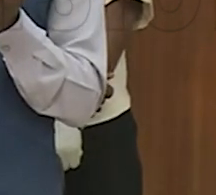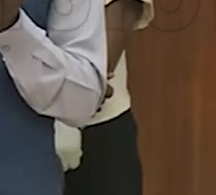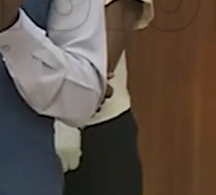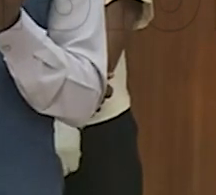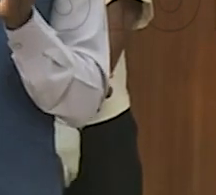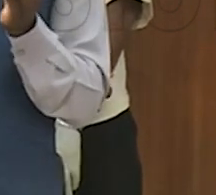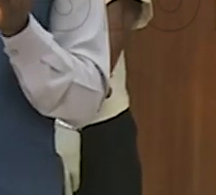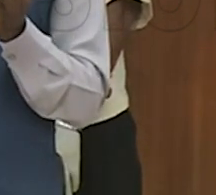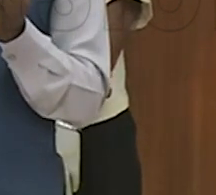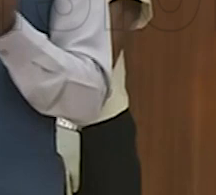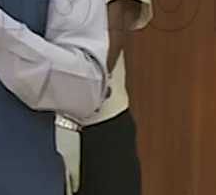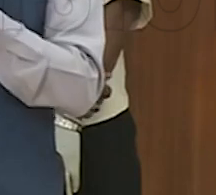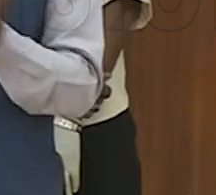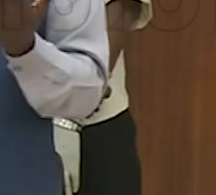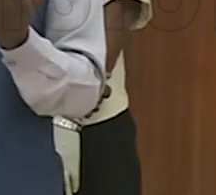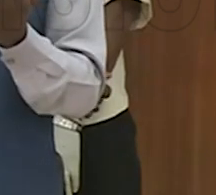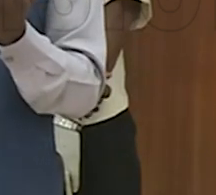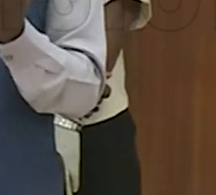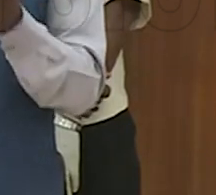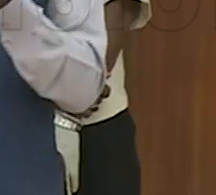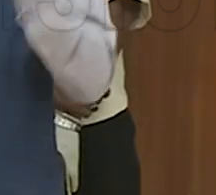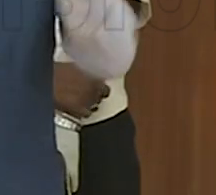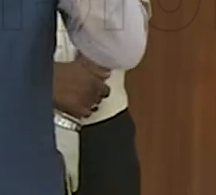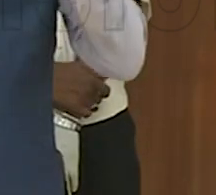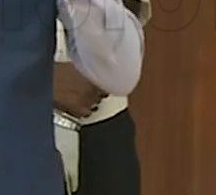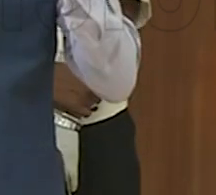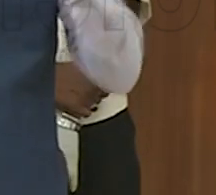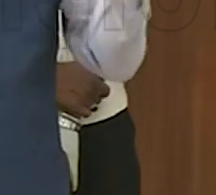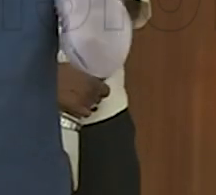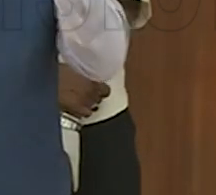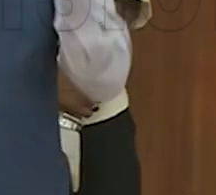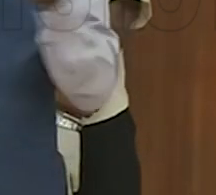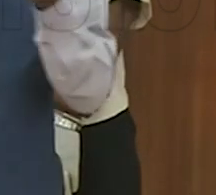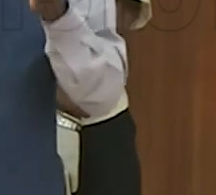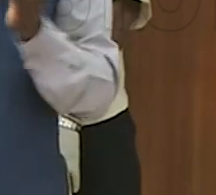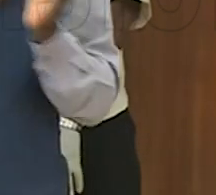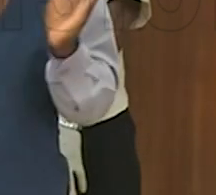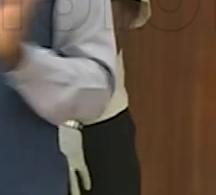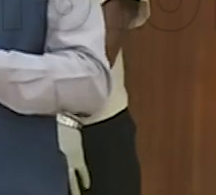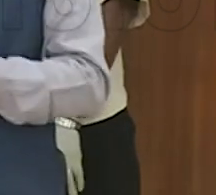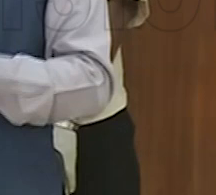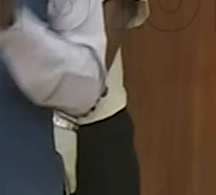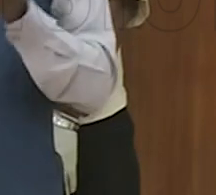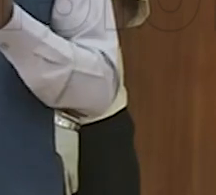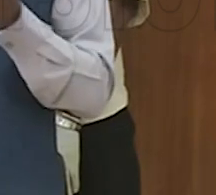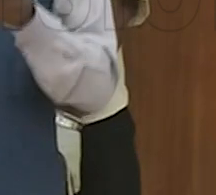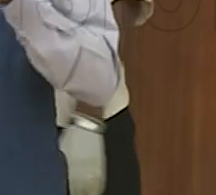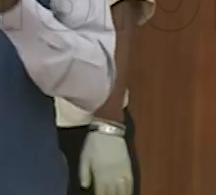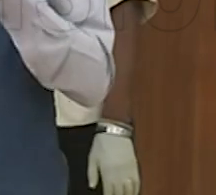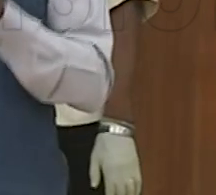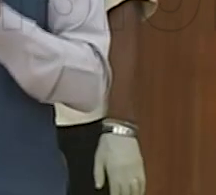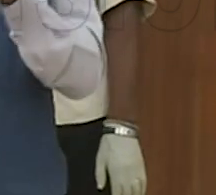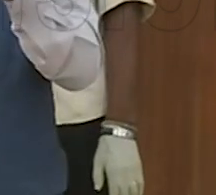we have told you that Salah is approaching. Please plan your programs. Ensure that you